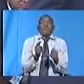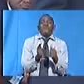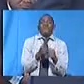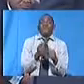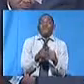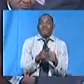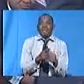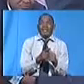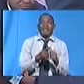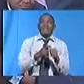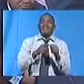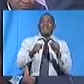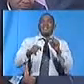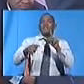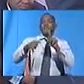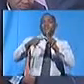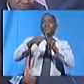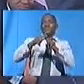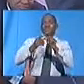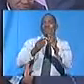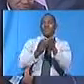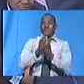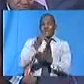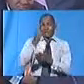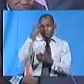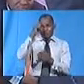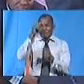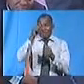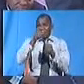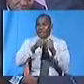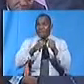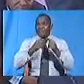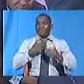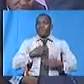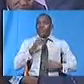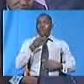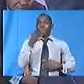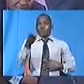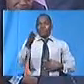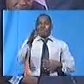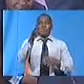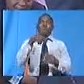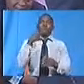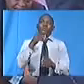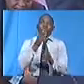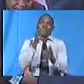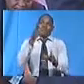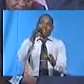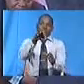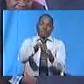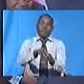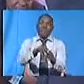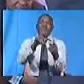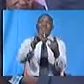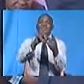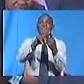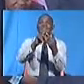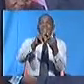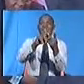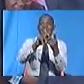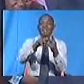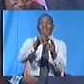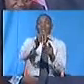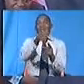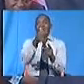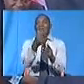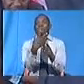one is a positive right given to each voter, entrenched to vote. The second one is omission